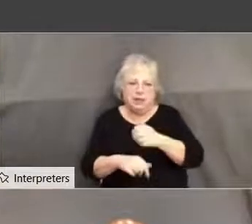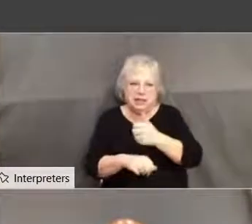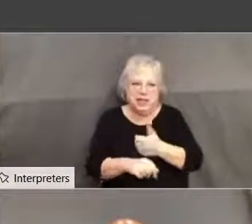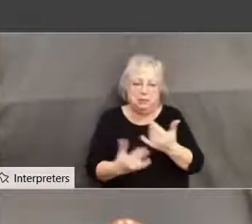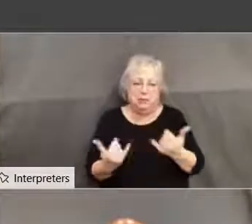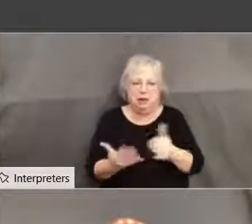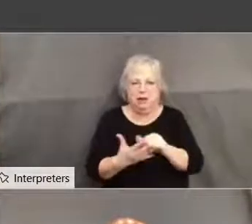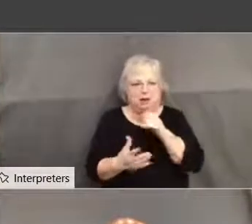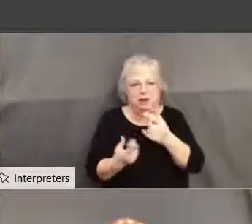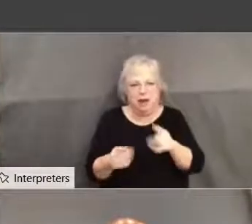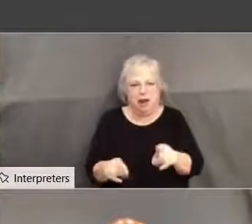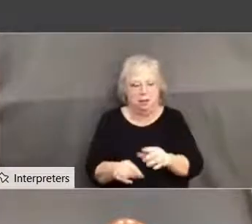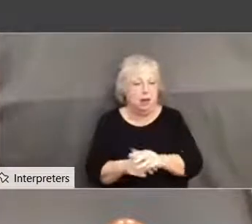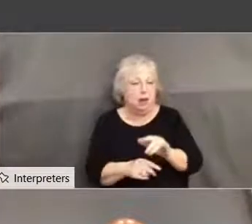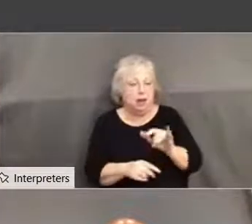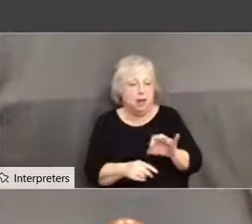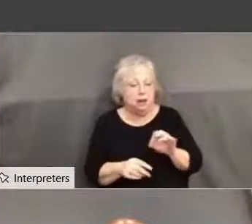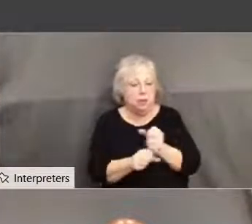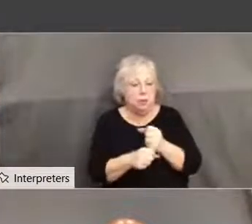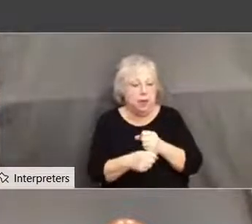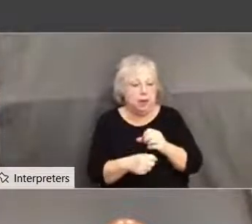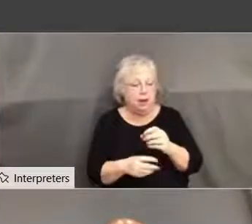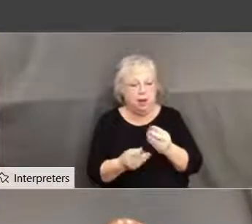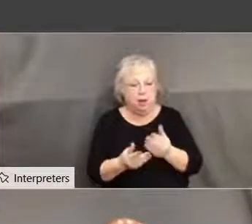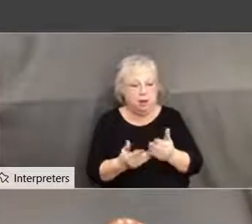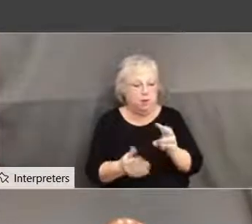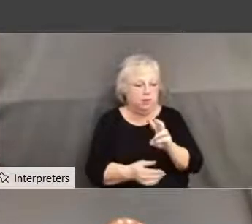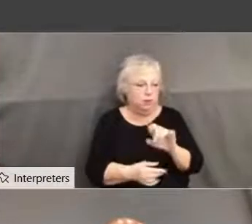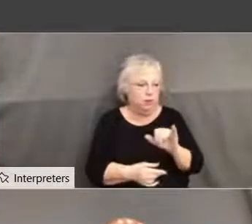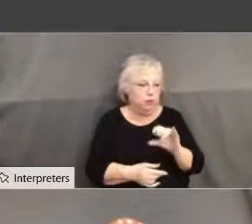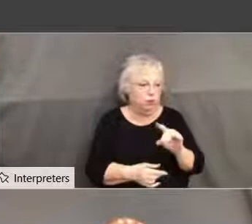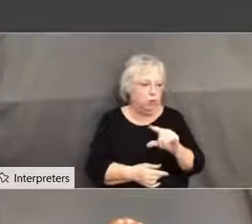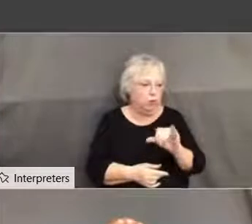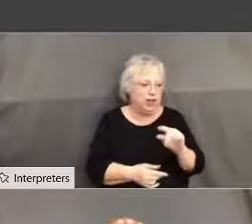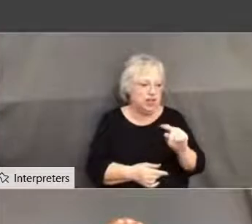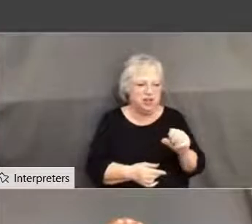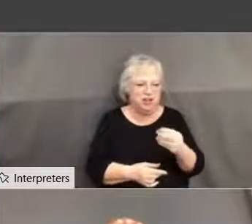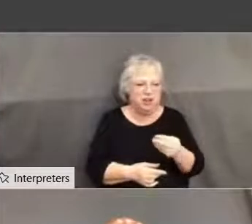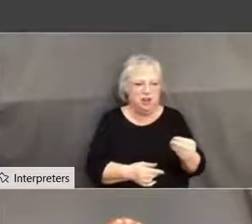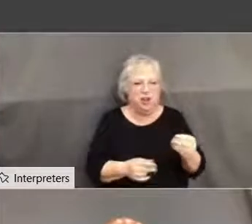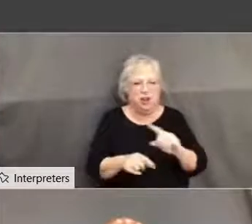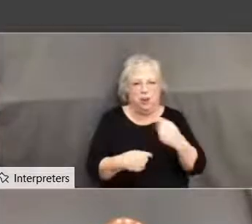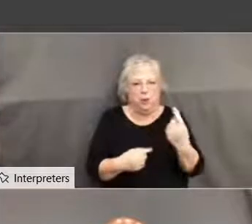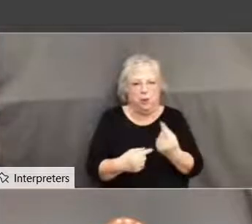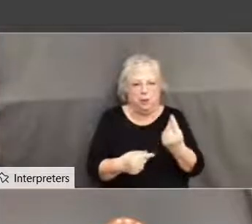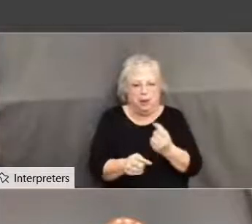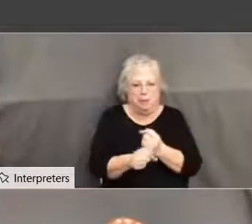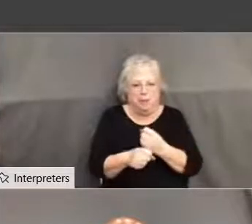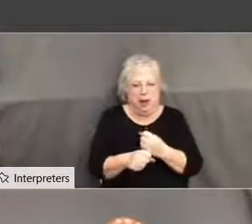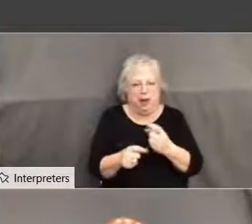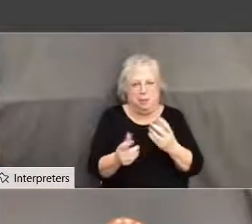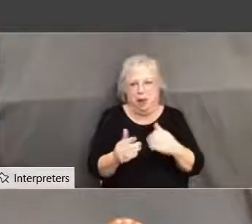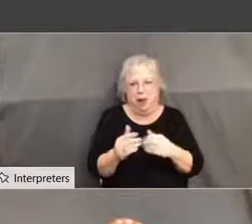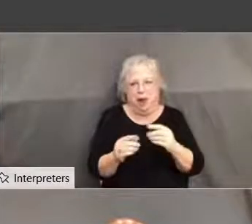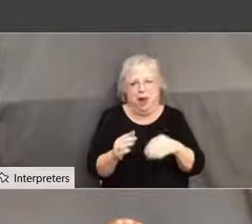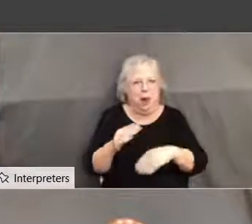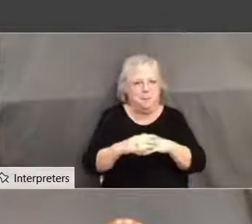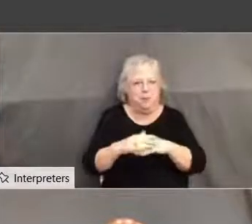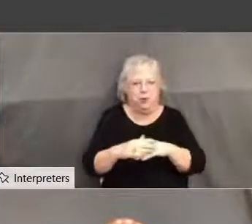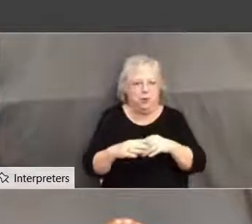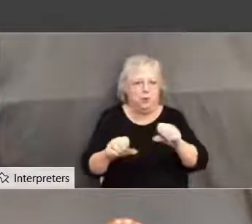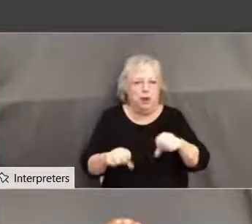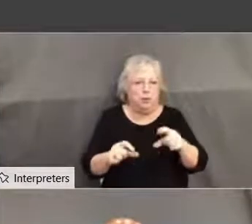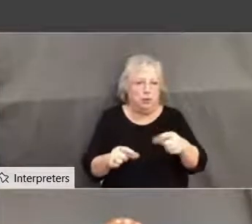make widgets, you can only make widgets as much to your capacity as you have. So if all the hospitals